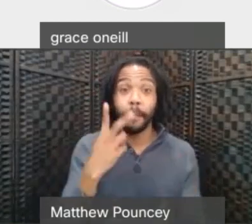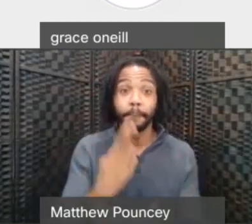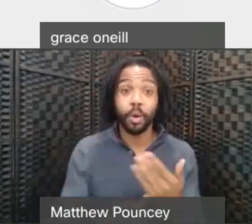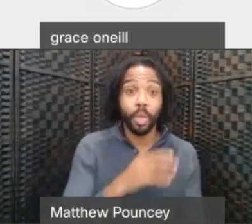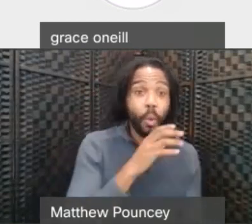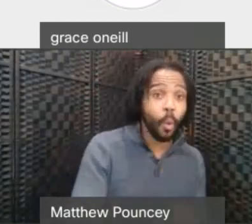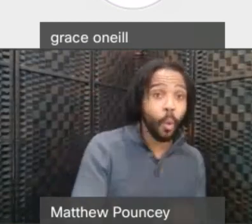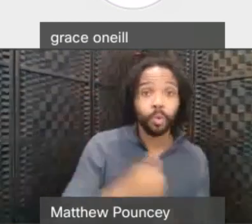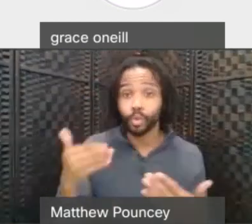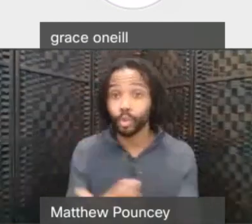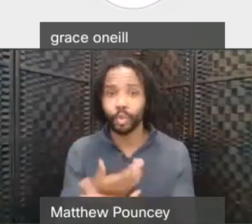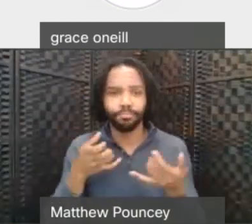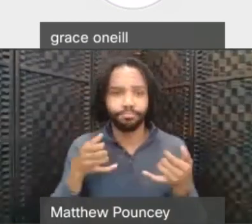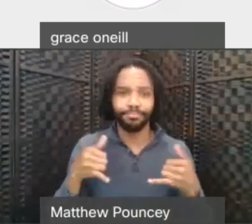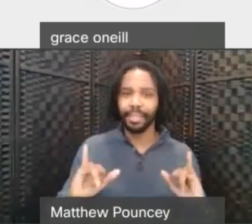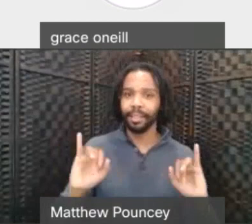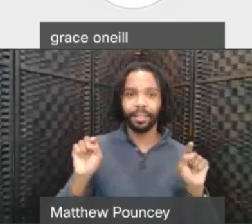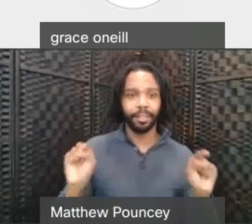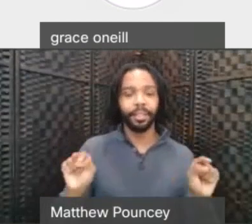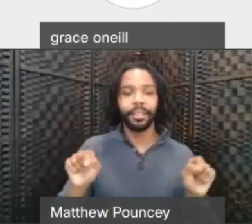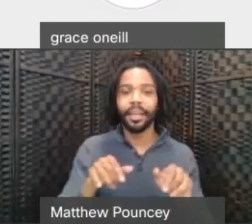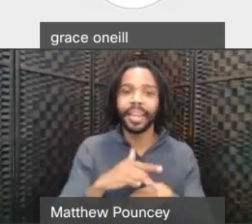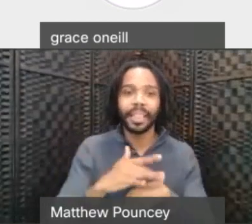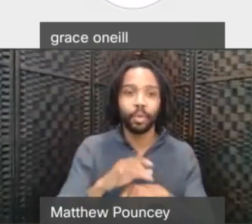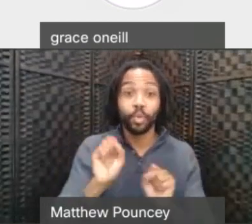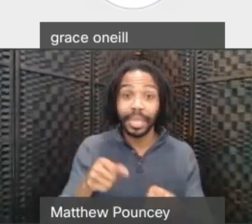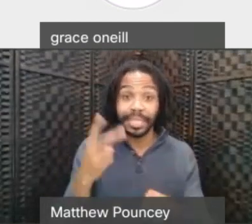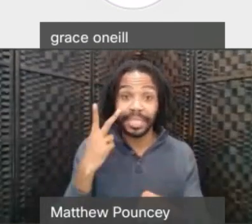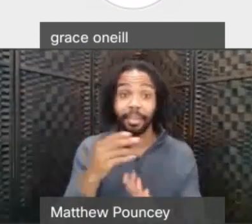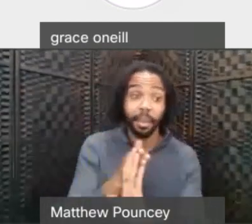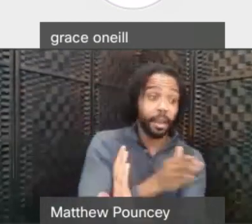can see historical data and enter new data.